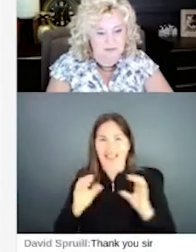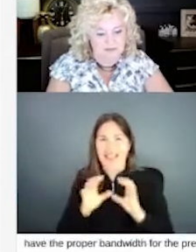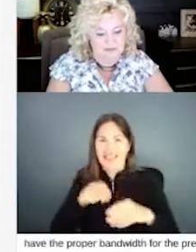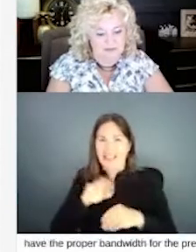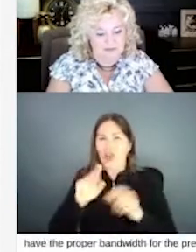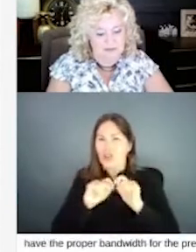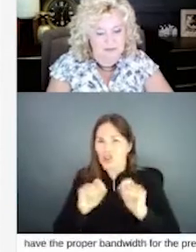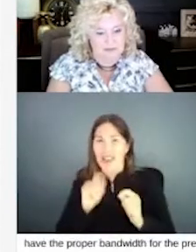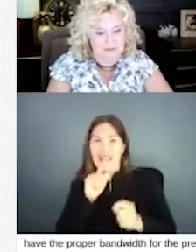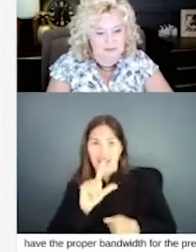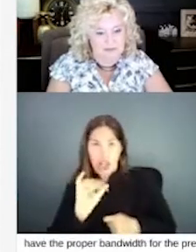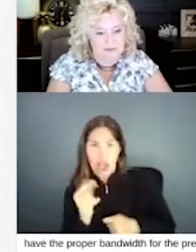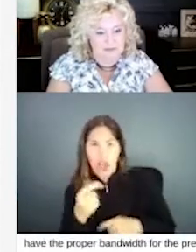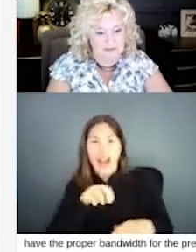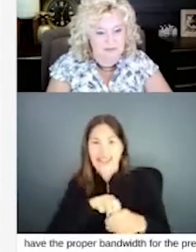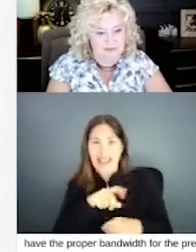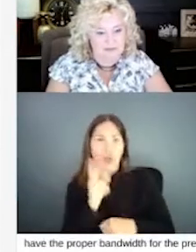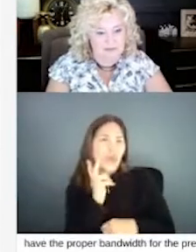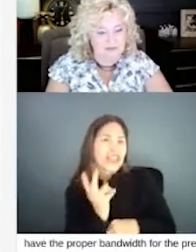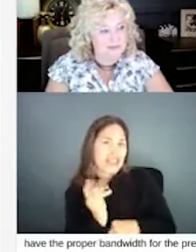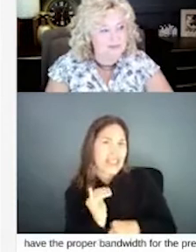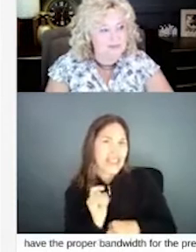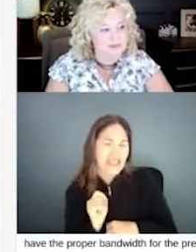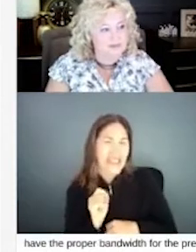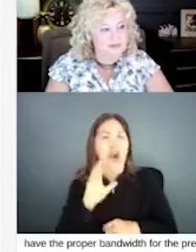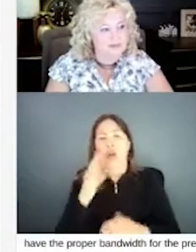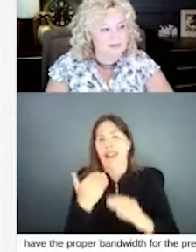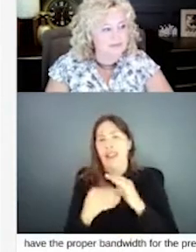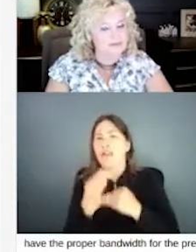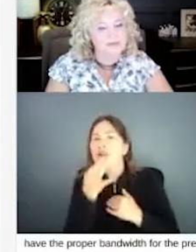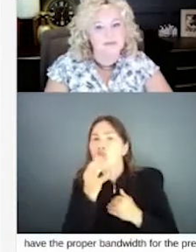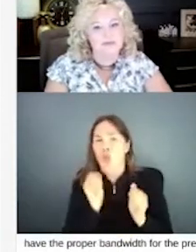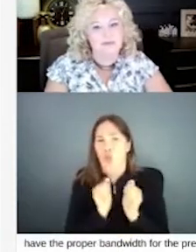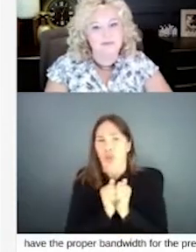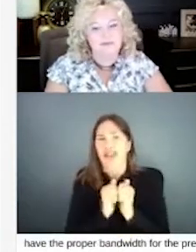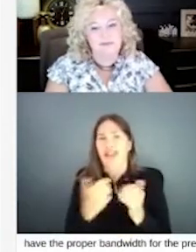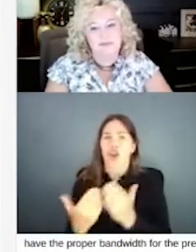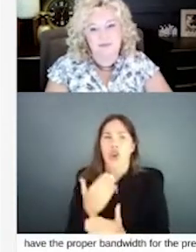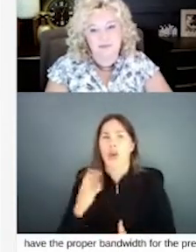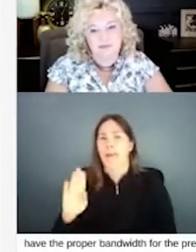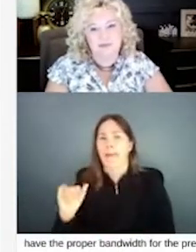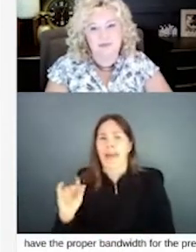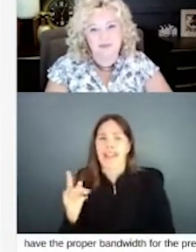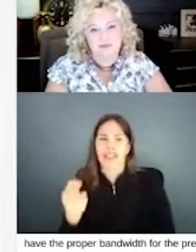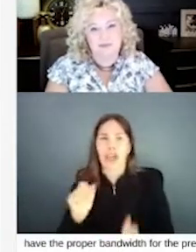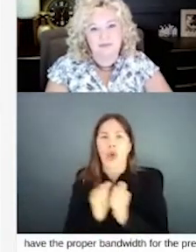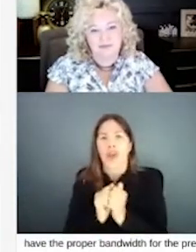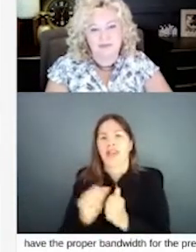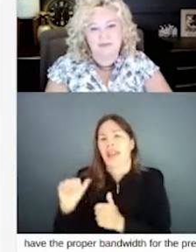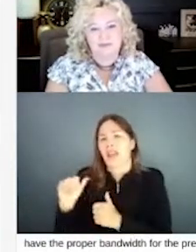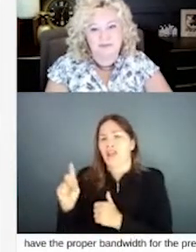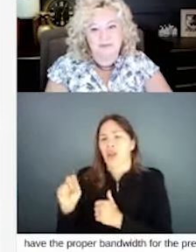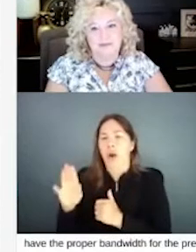if you log in at certiport.com. You'll also be getting an email here shortly with a new badge that has that Adobe Certified Professional